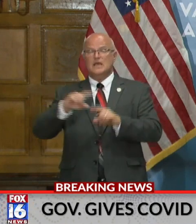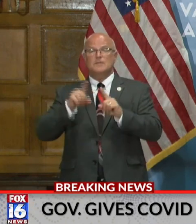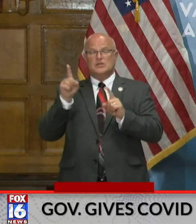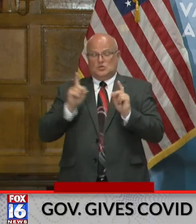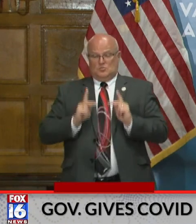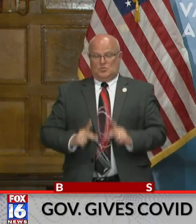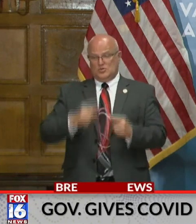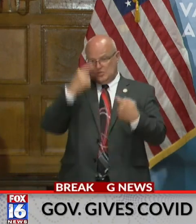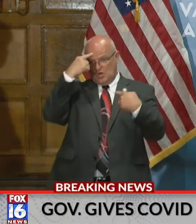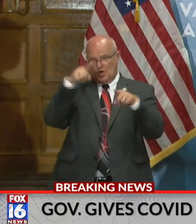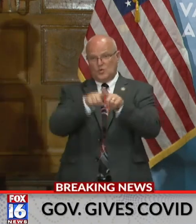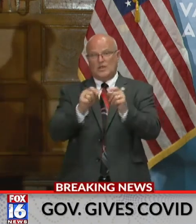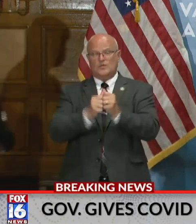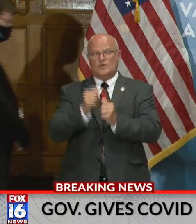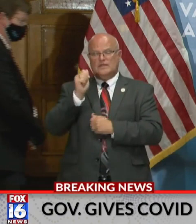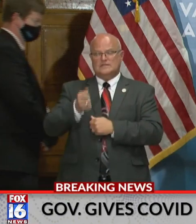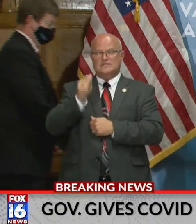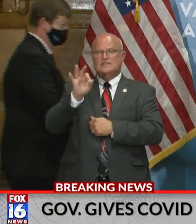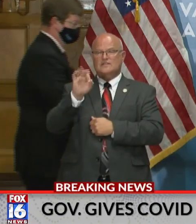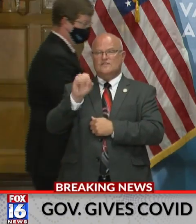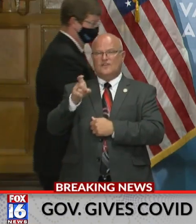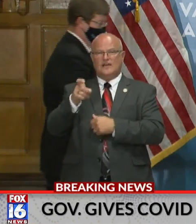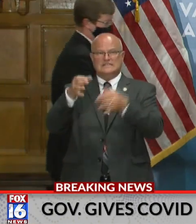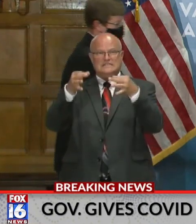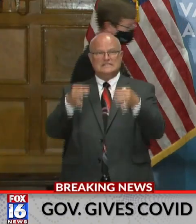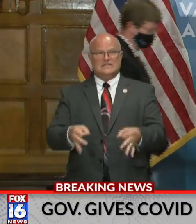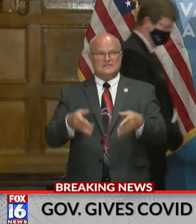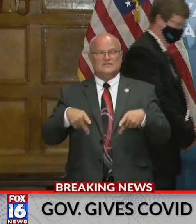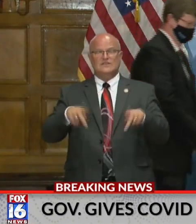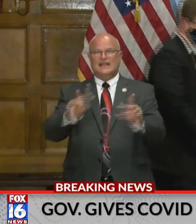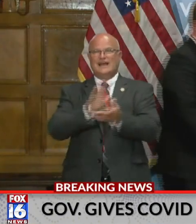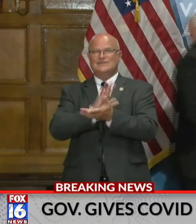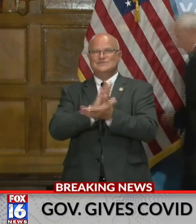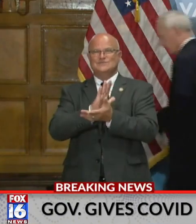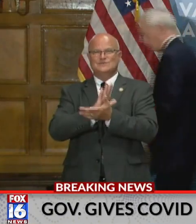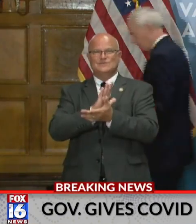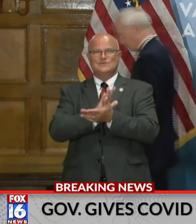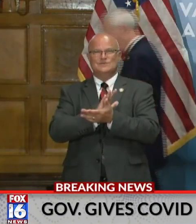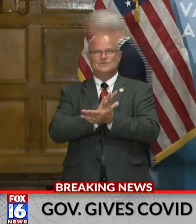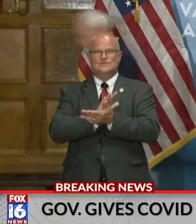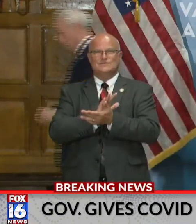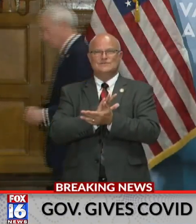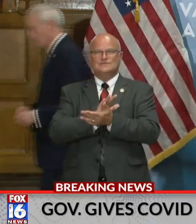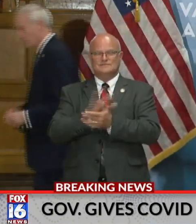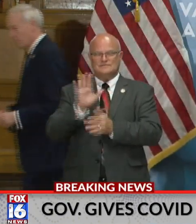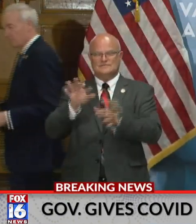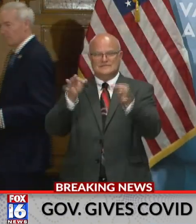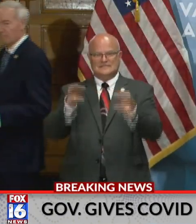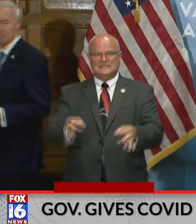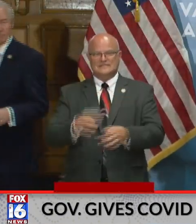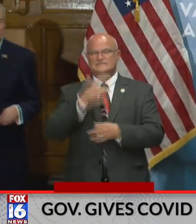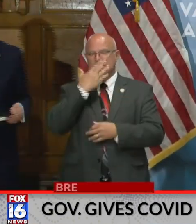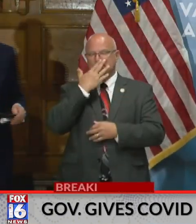you personally agree with Judge Fox's decision to allow schools to issue this mask mandate?